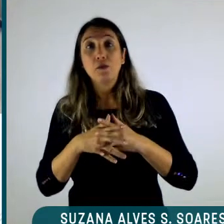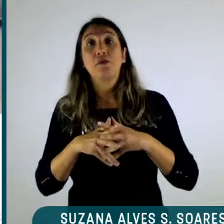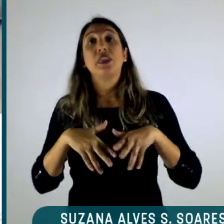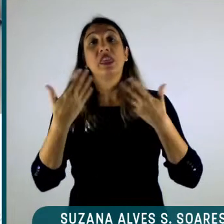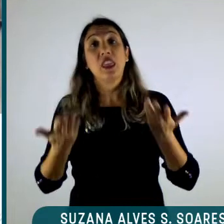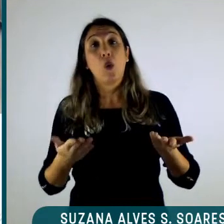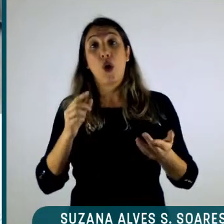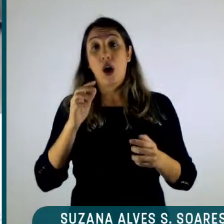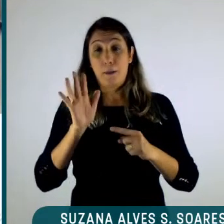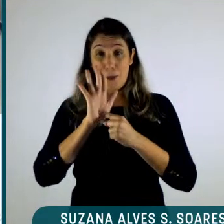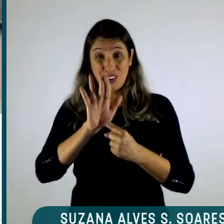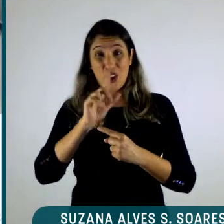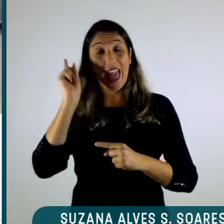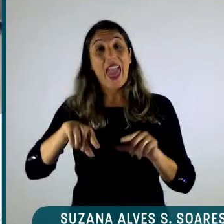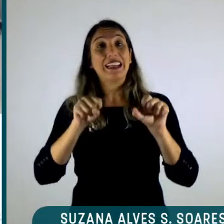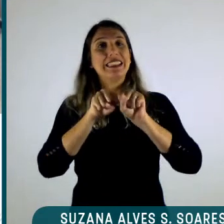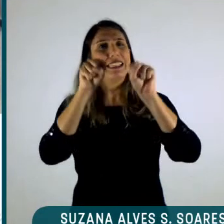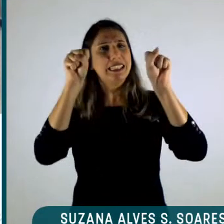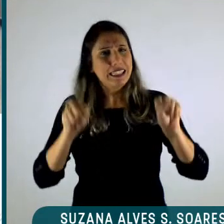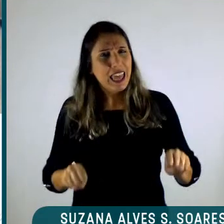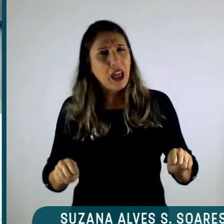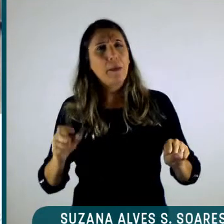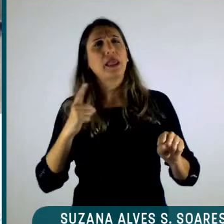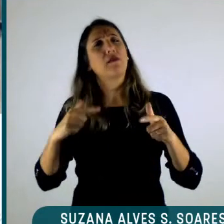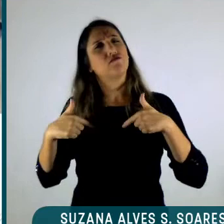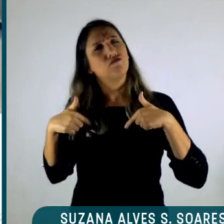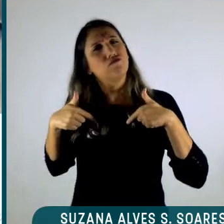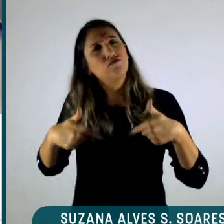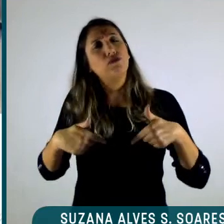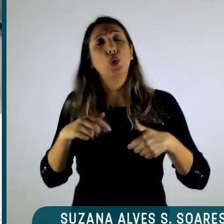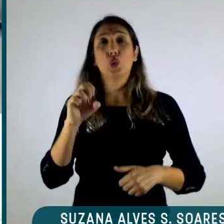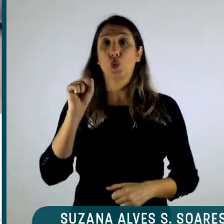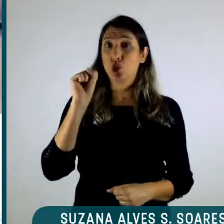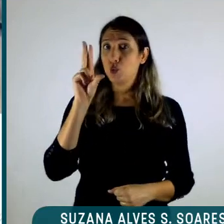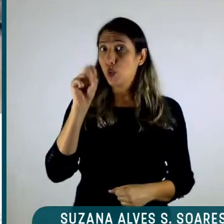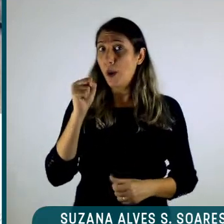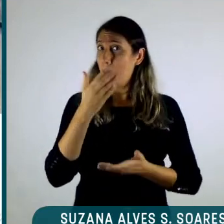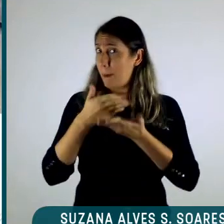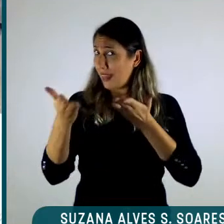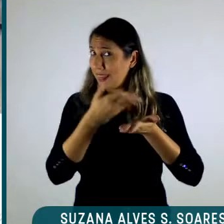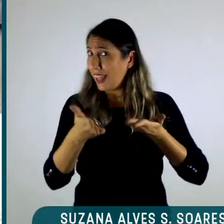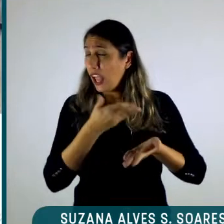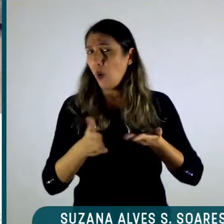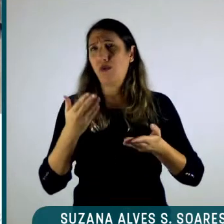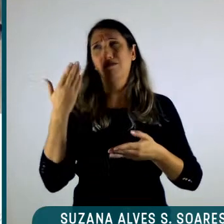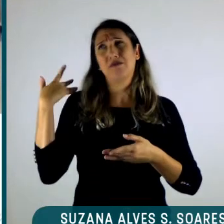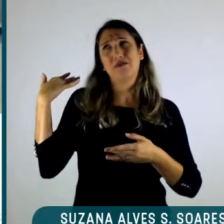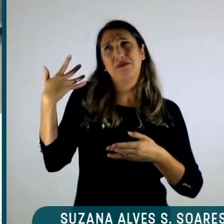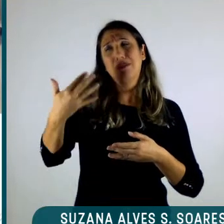anticipate, showing it is a system that has the agility.